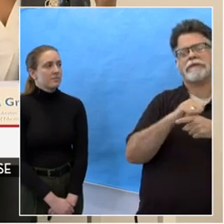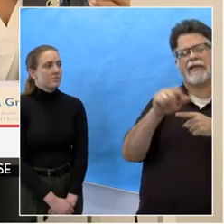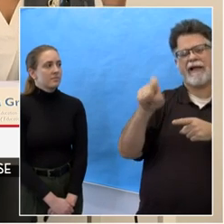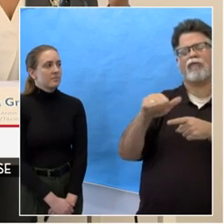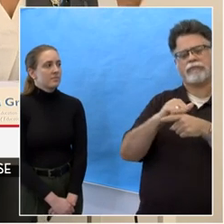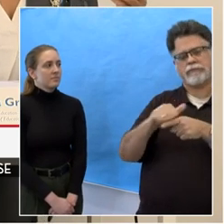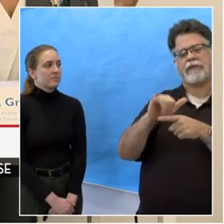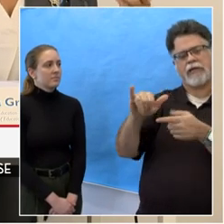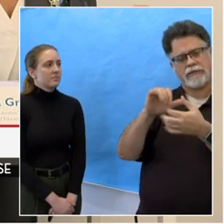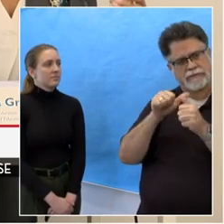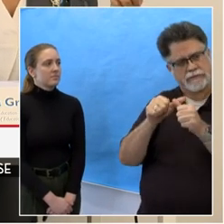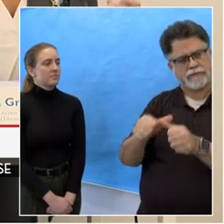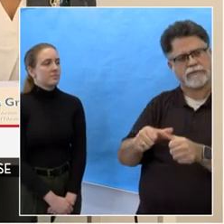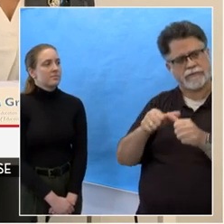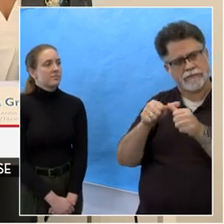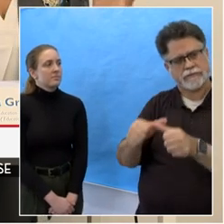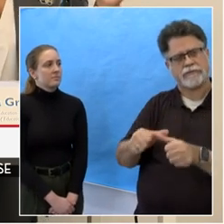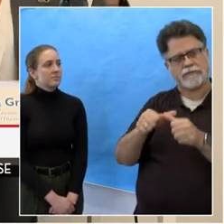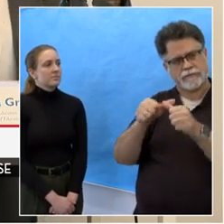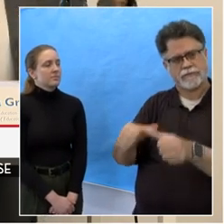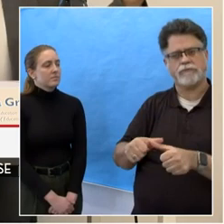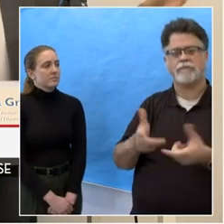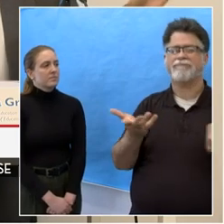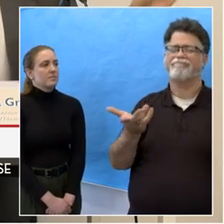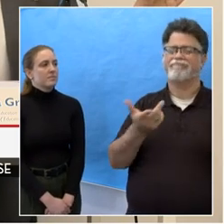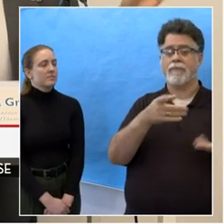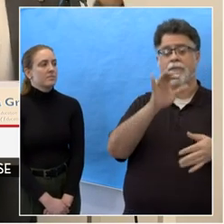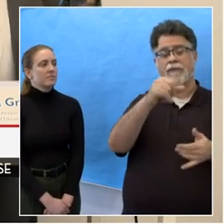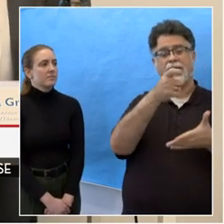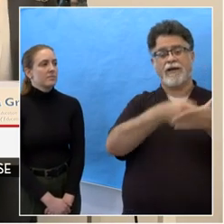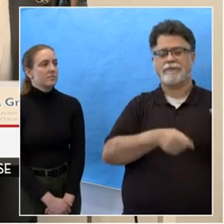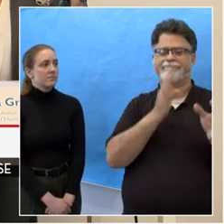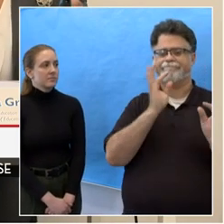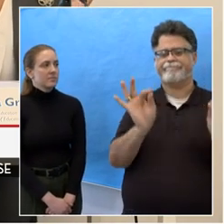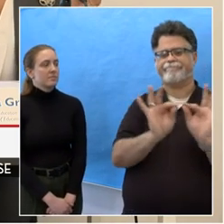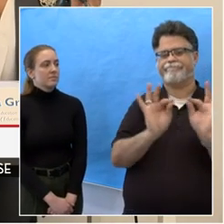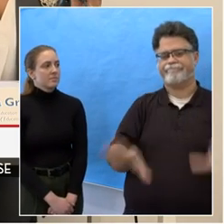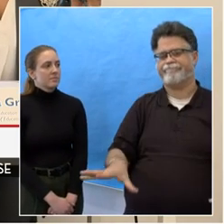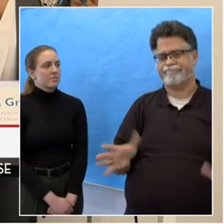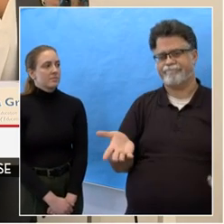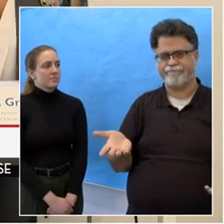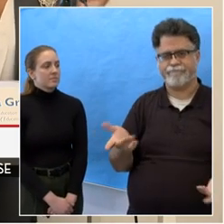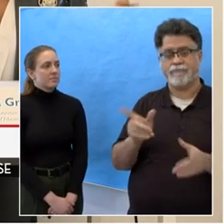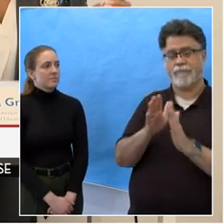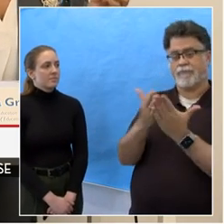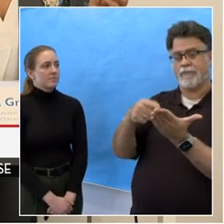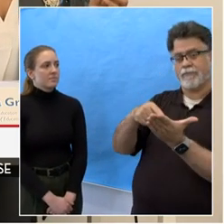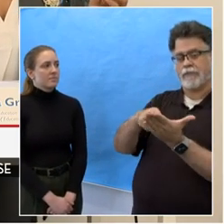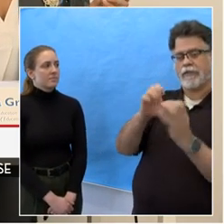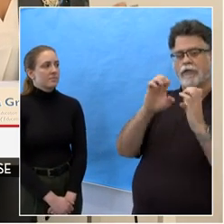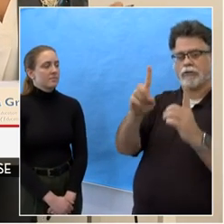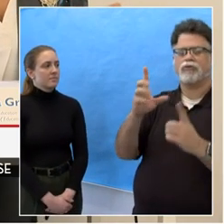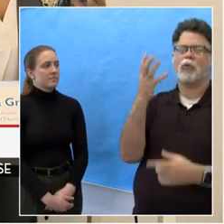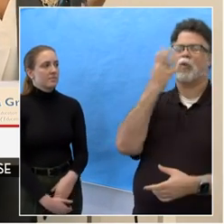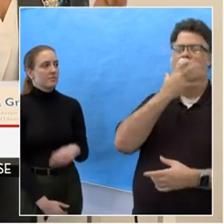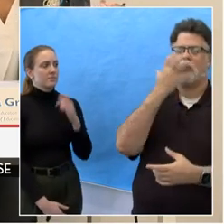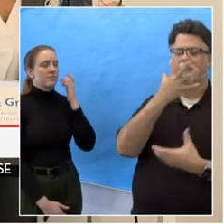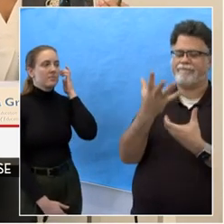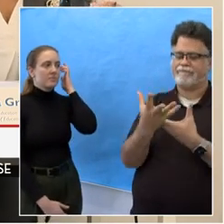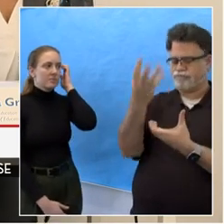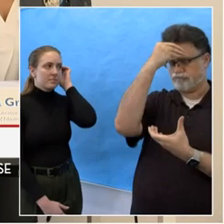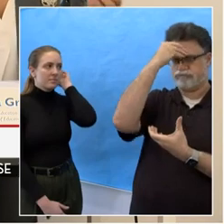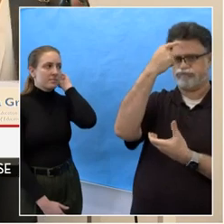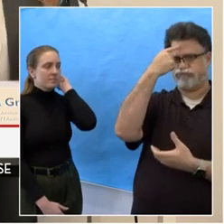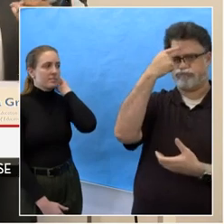to teach children how to read. We have incredible, exceptional teachers across the district, both